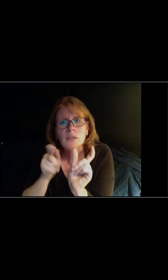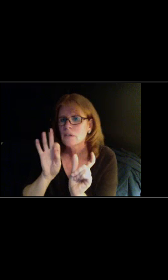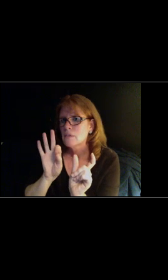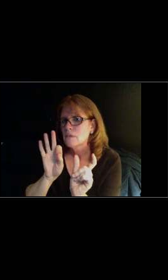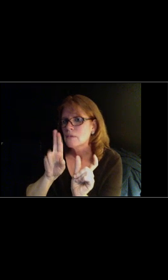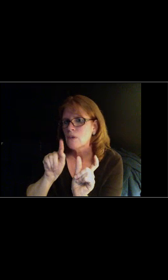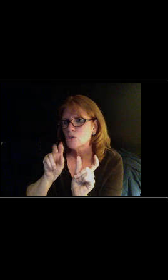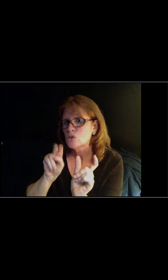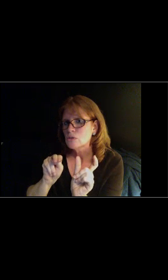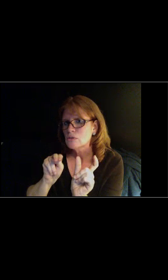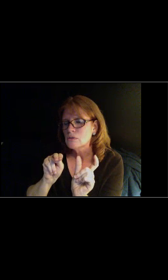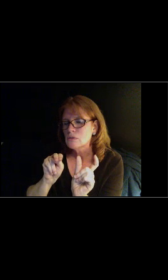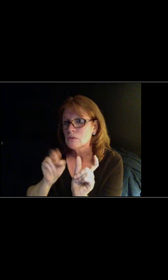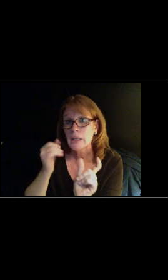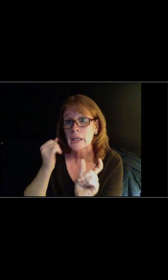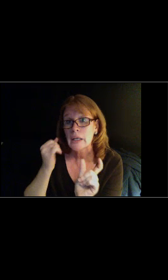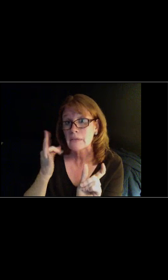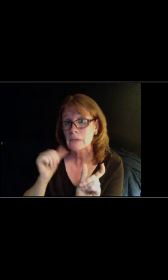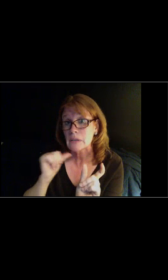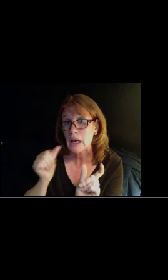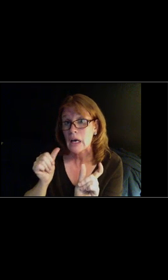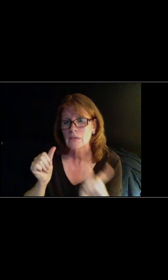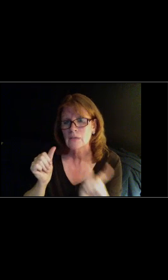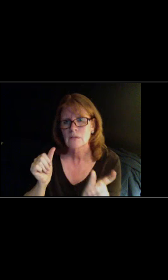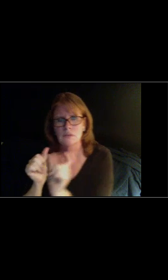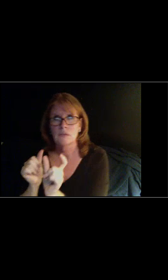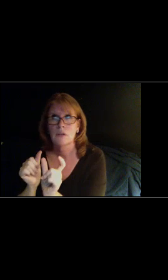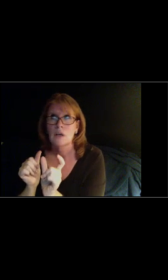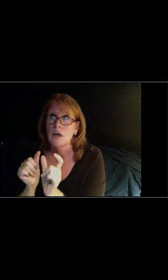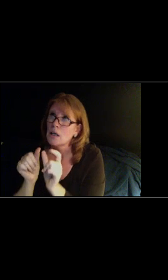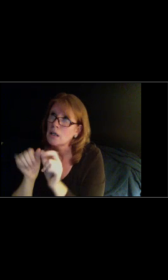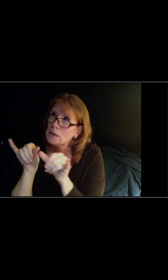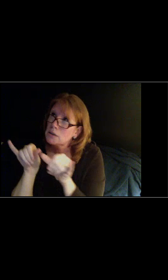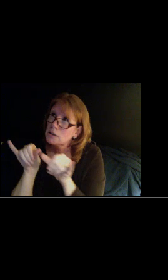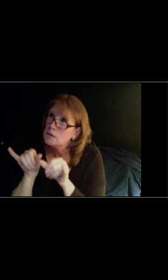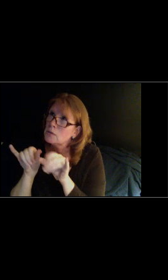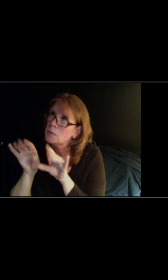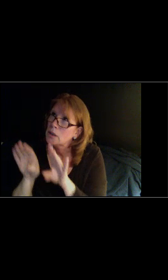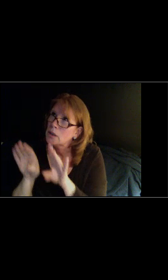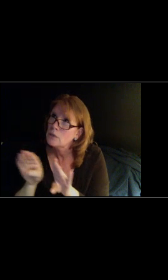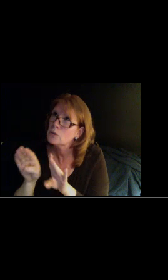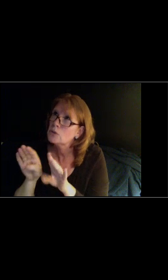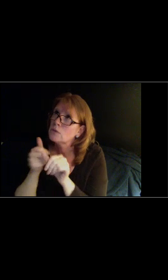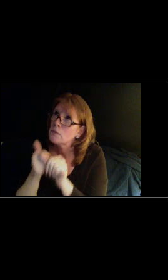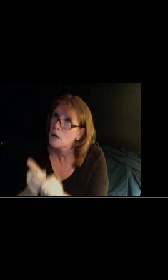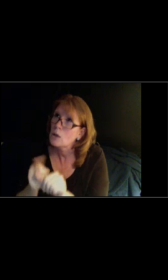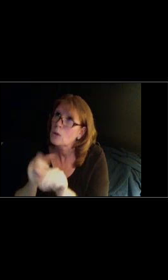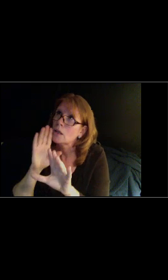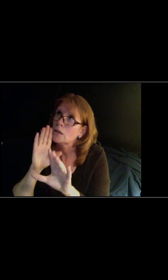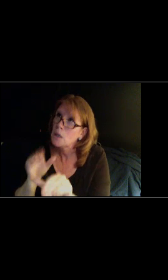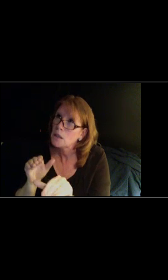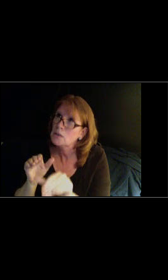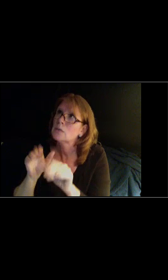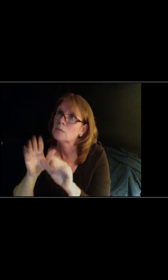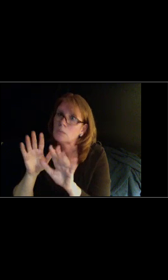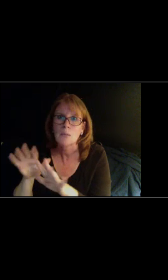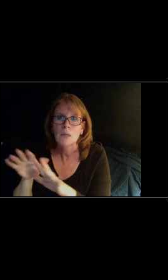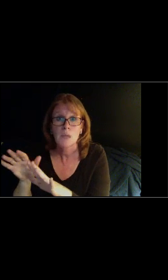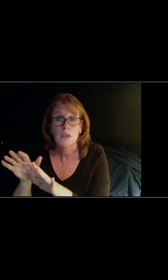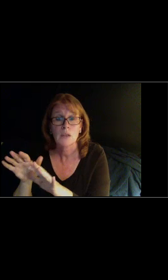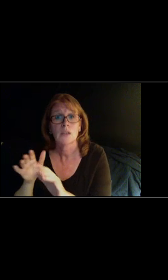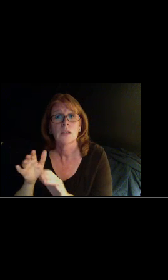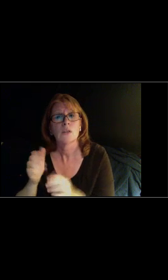And I want you to decide, I want you to look at it and think, if we replace the word role with function, would it feel the same or different? If we're